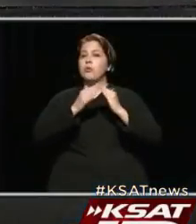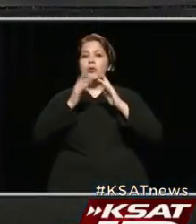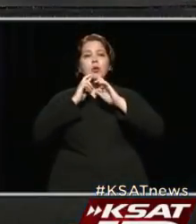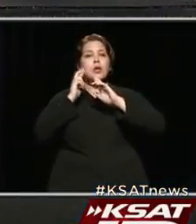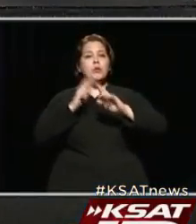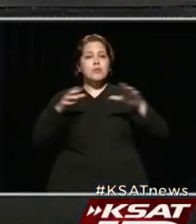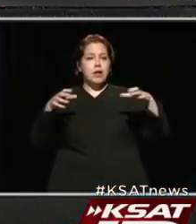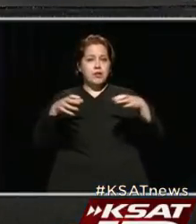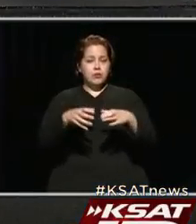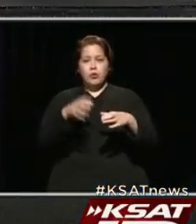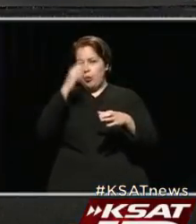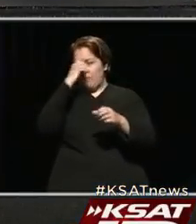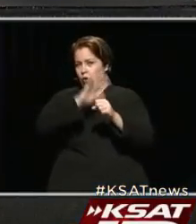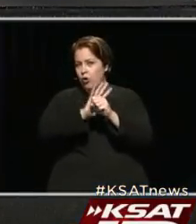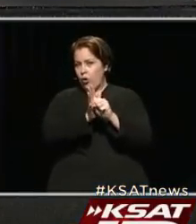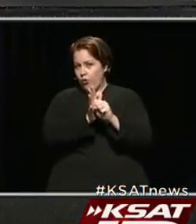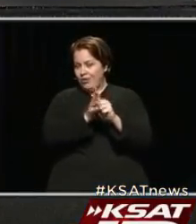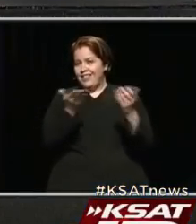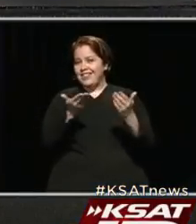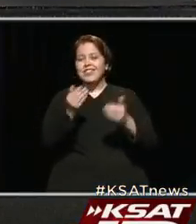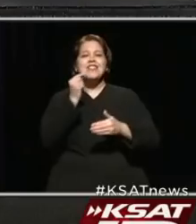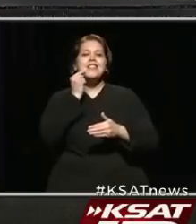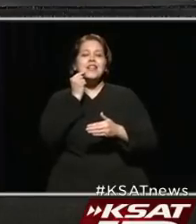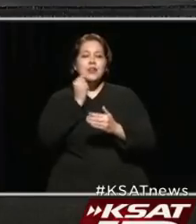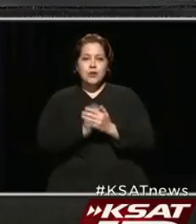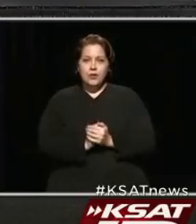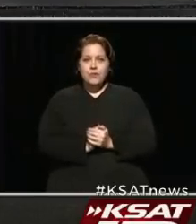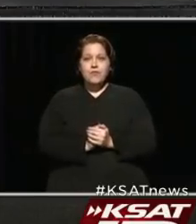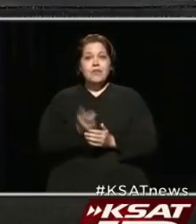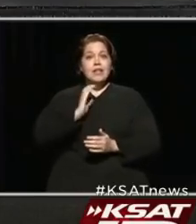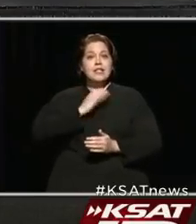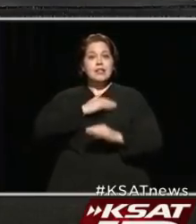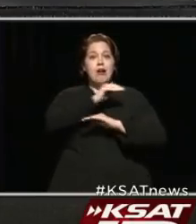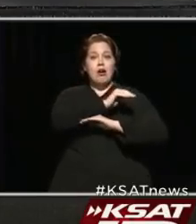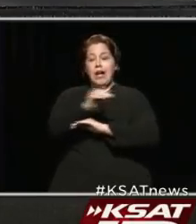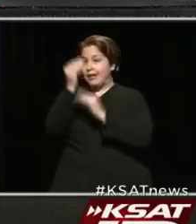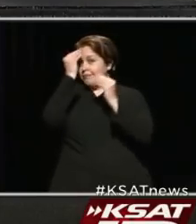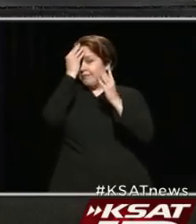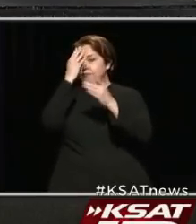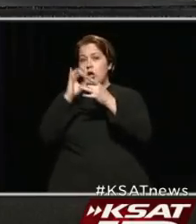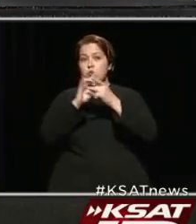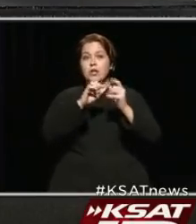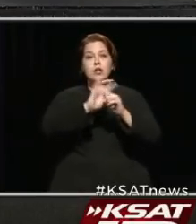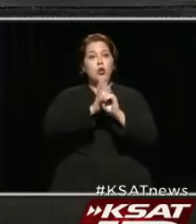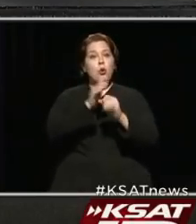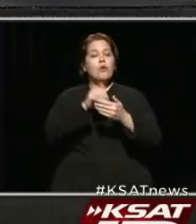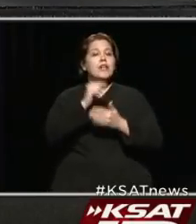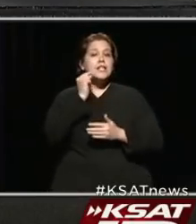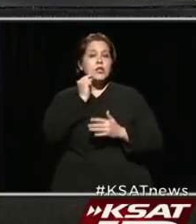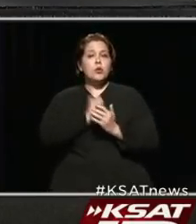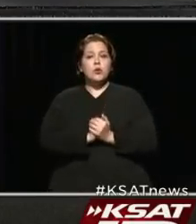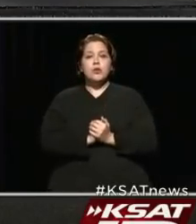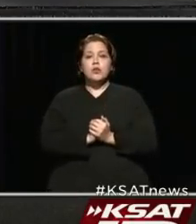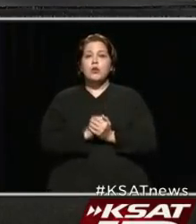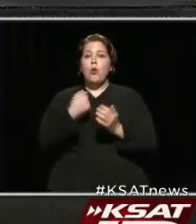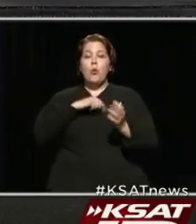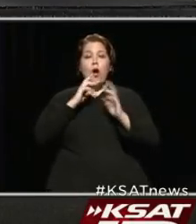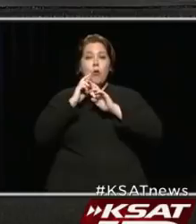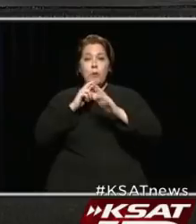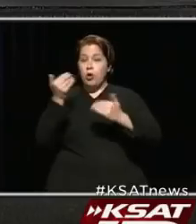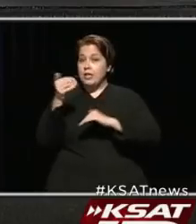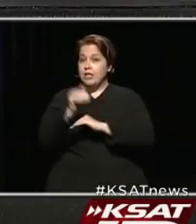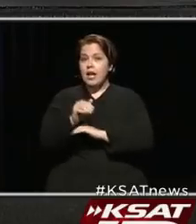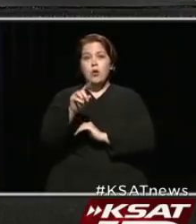Response Coalition for COVID-19 here in San Antonio. And this is our nightly update of COVID-19 in San Antonio. We are reporting